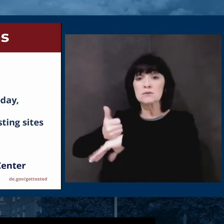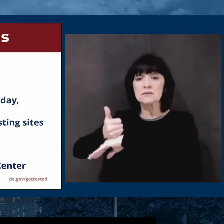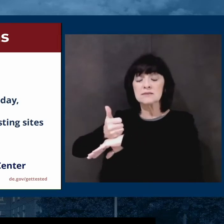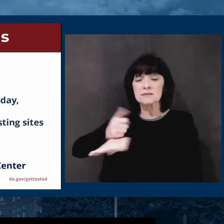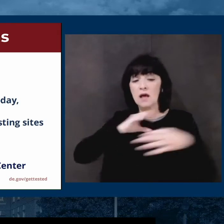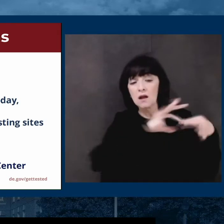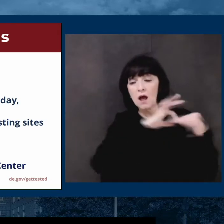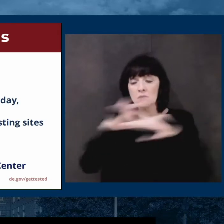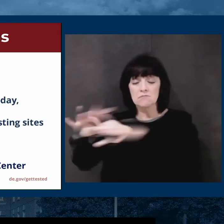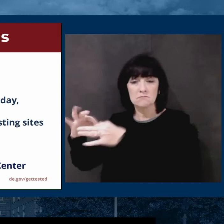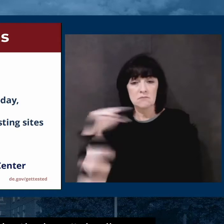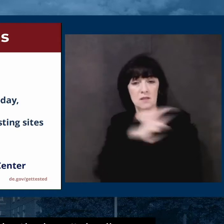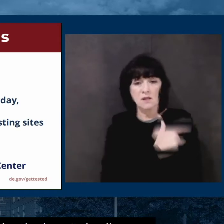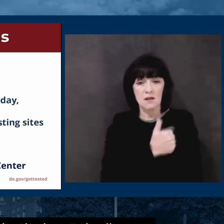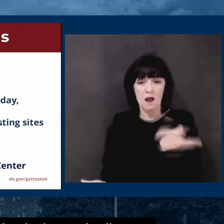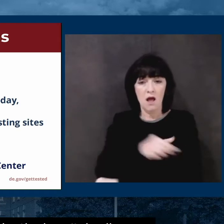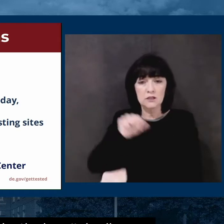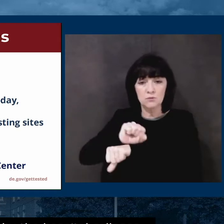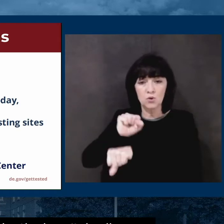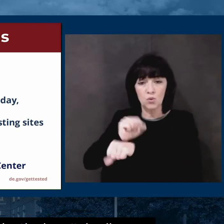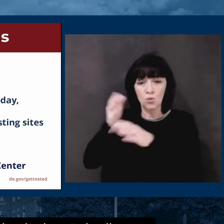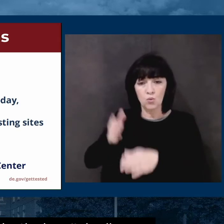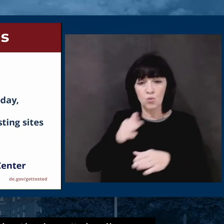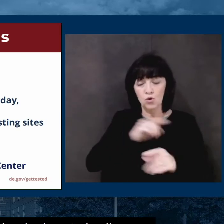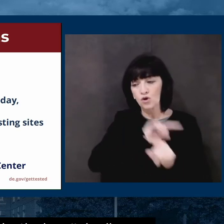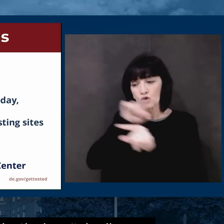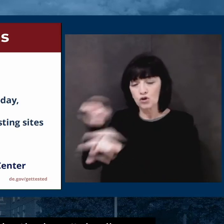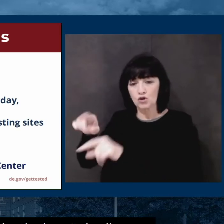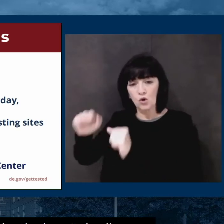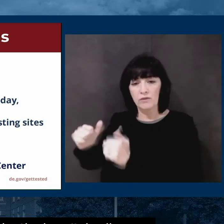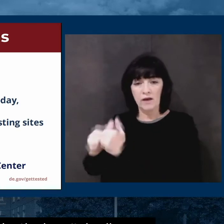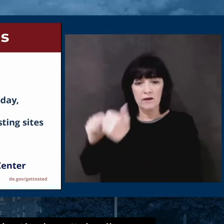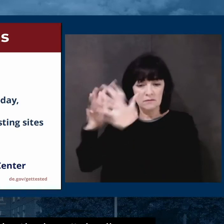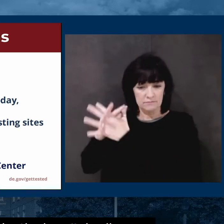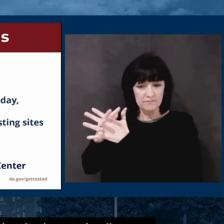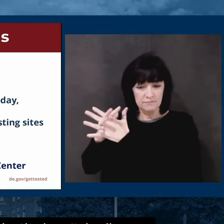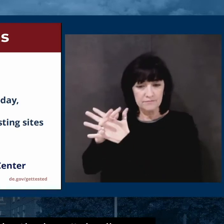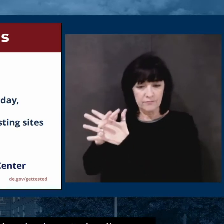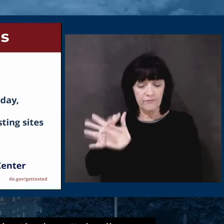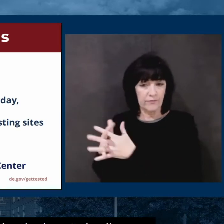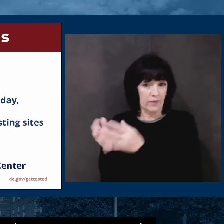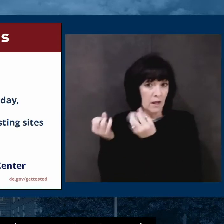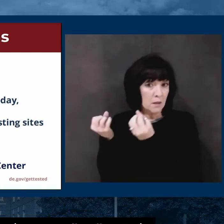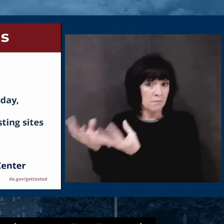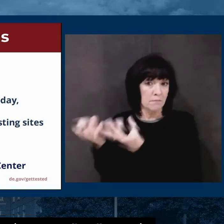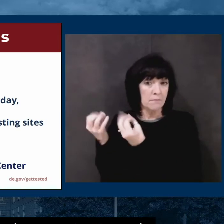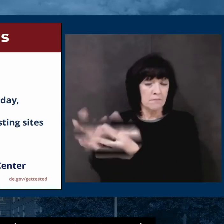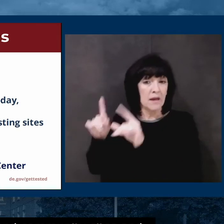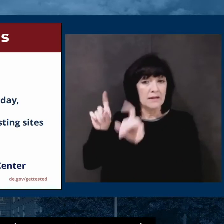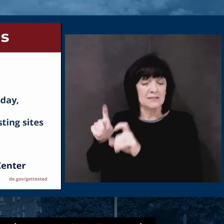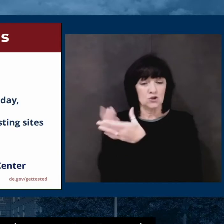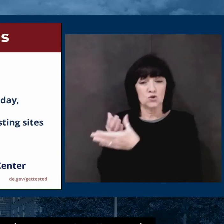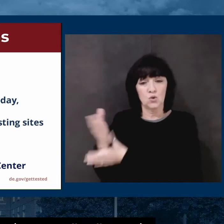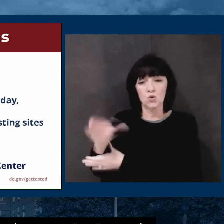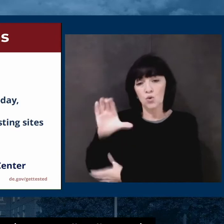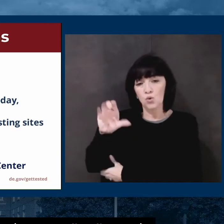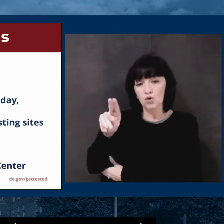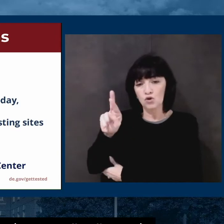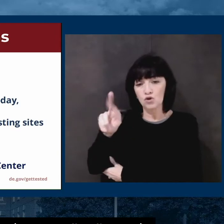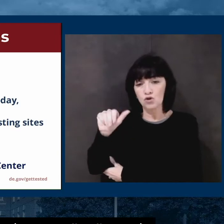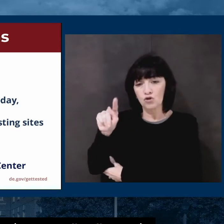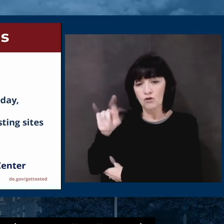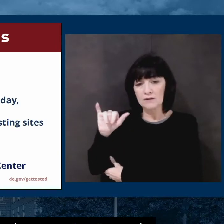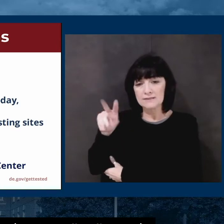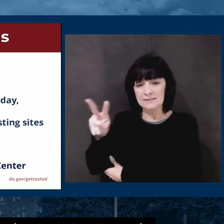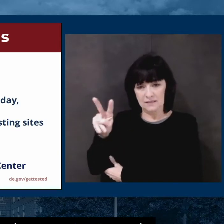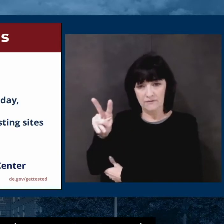remain at this time. And then we have our community sites. A number of Delawareans, hundreds of thousands, have obtained testing through our curative pop-up testing sites, as